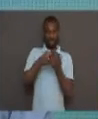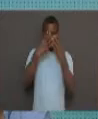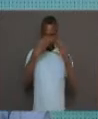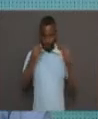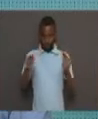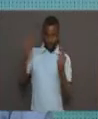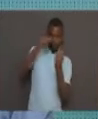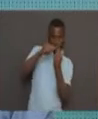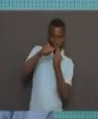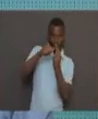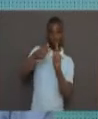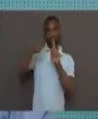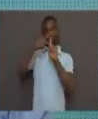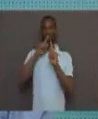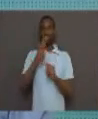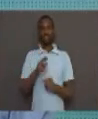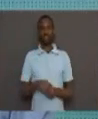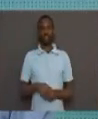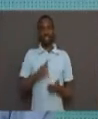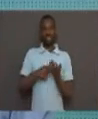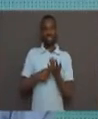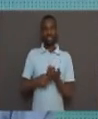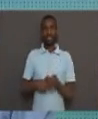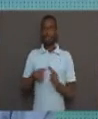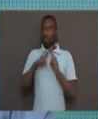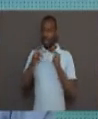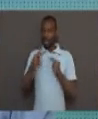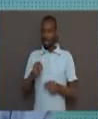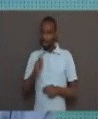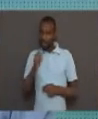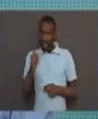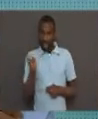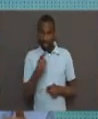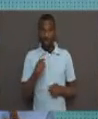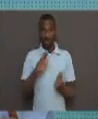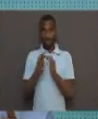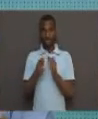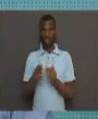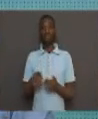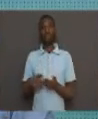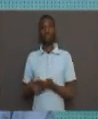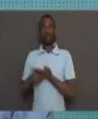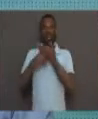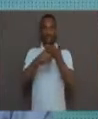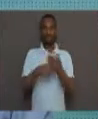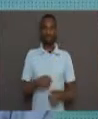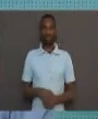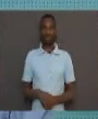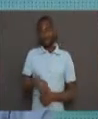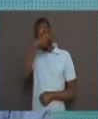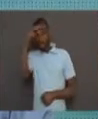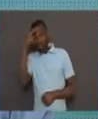They can travel much further than alpha particles because they do